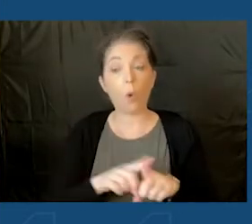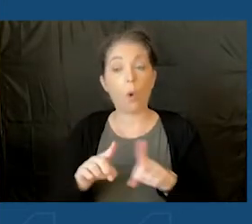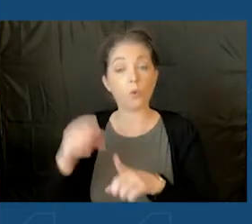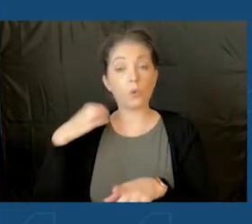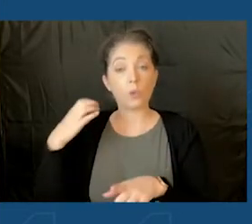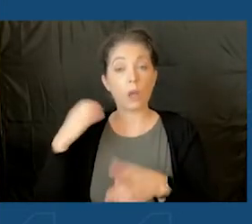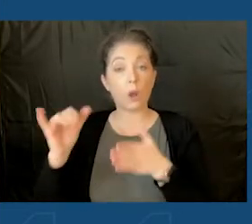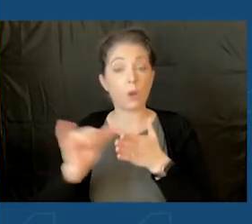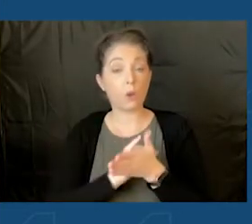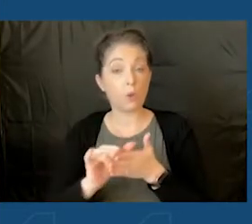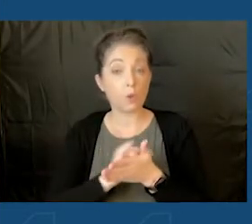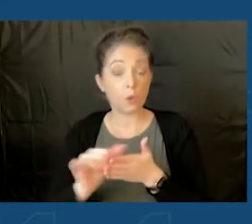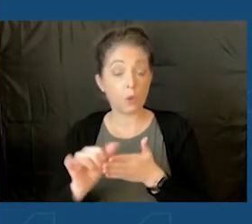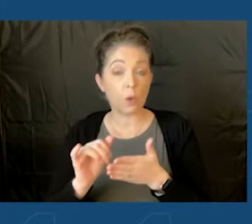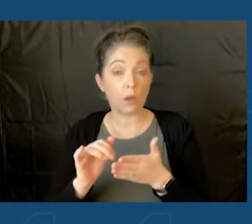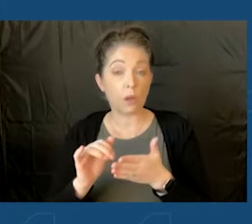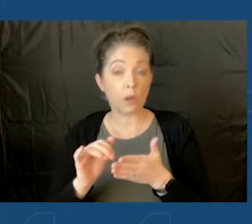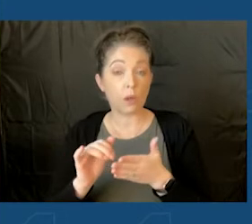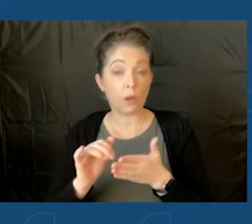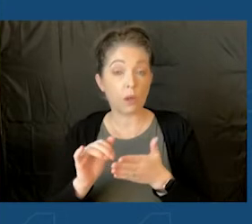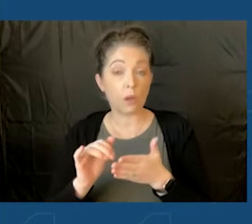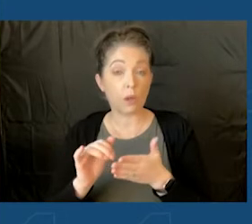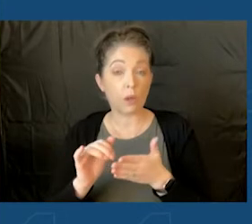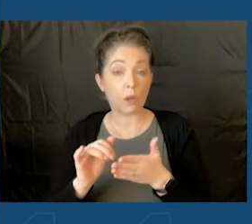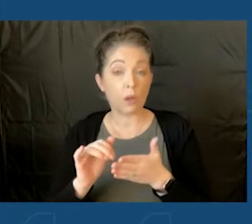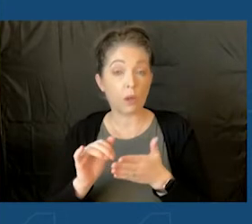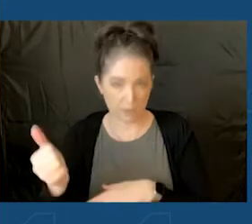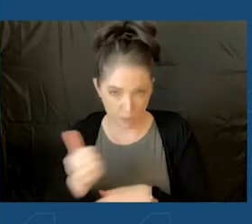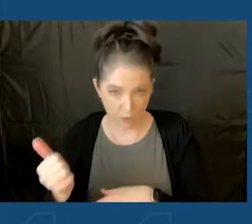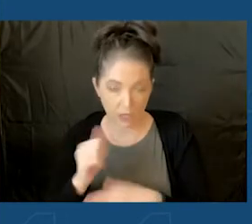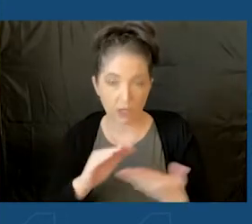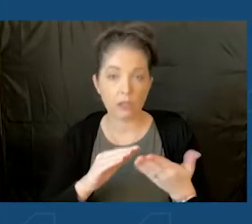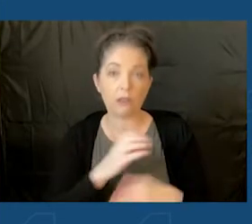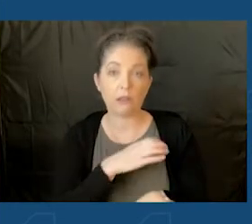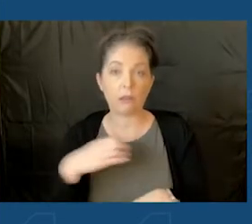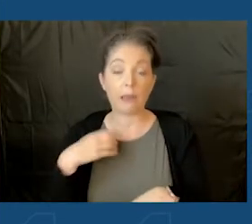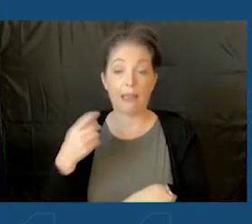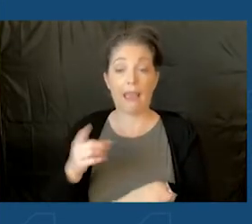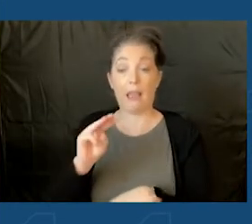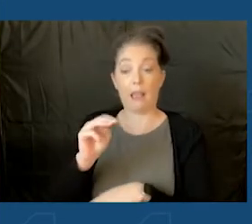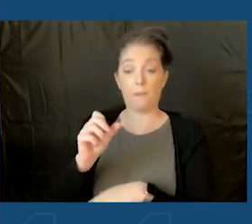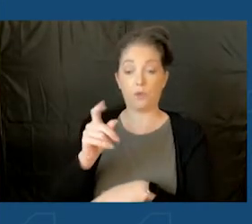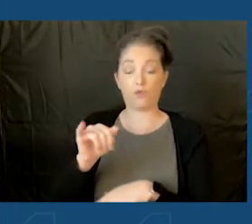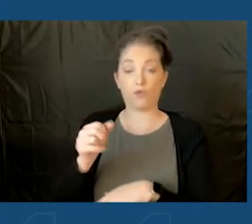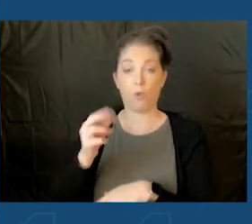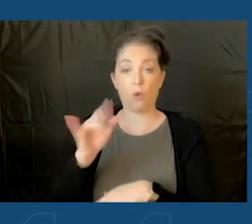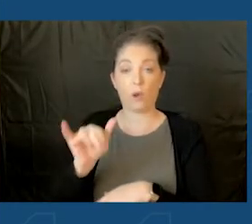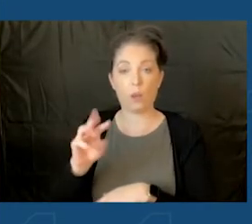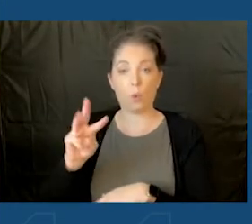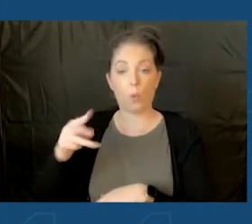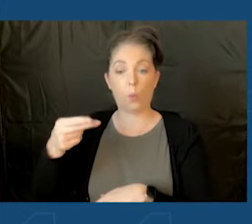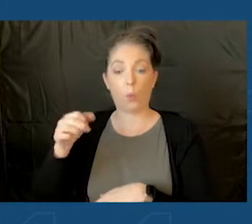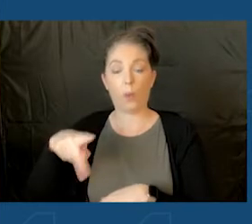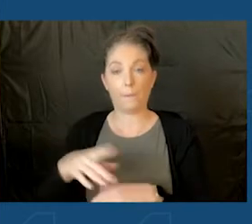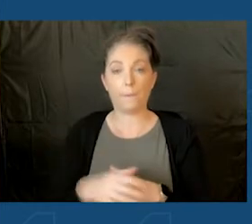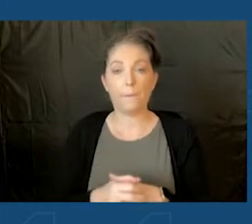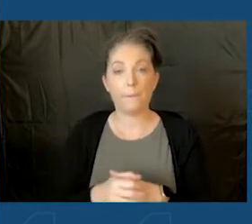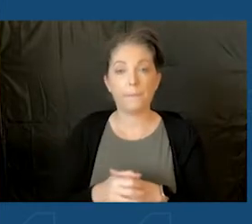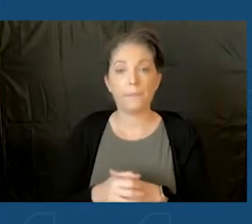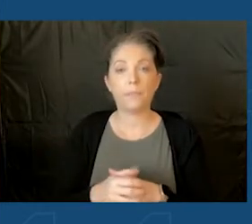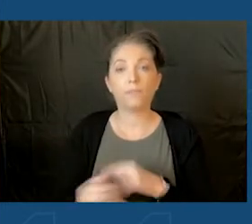York City's Council Transportation Committee, and she's majority whip of the council. And just go back to the station for